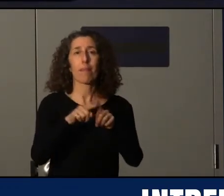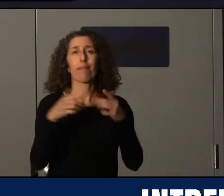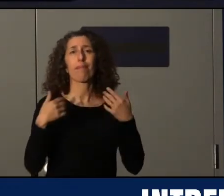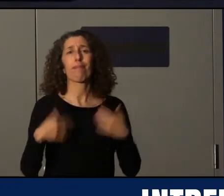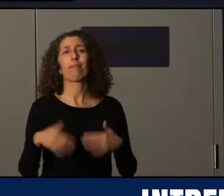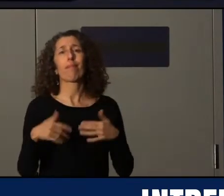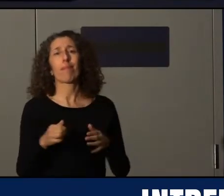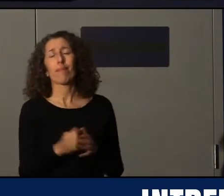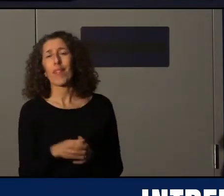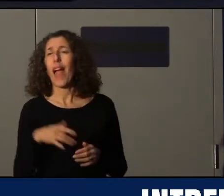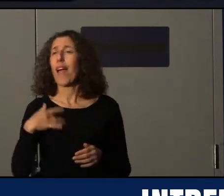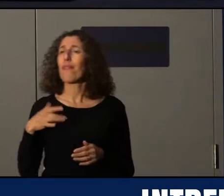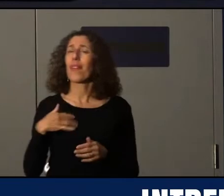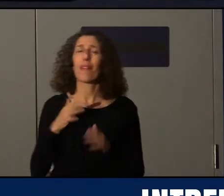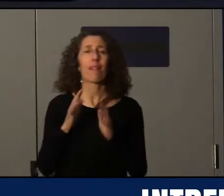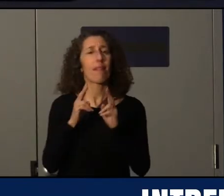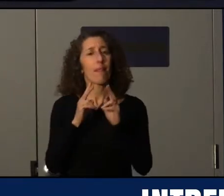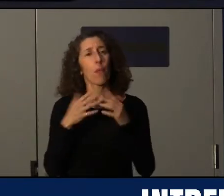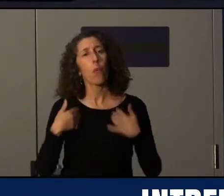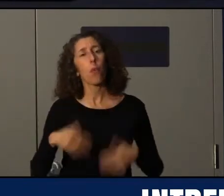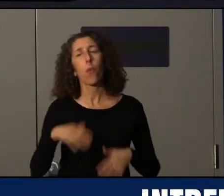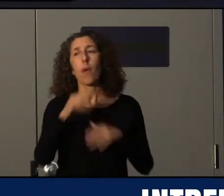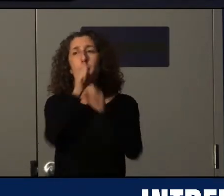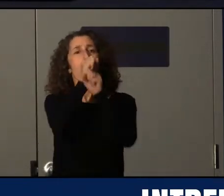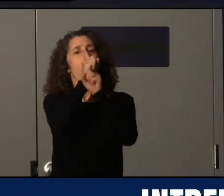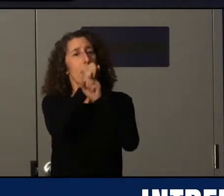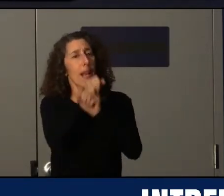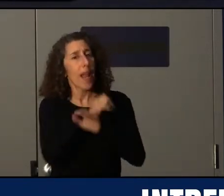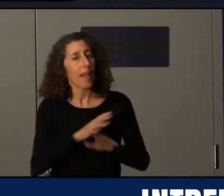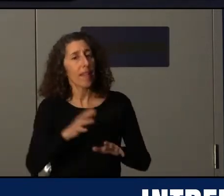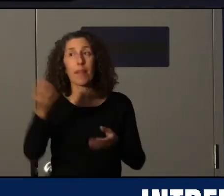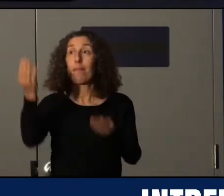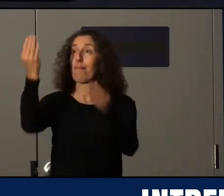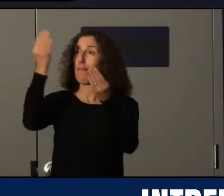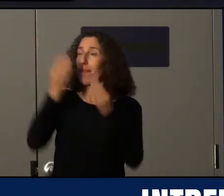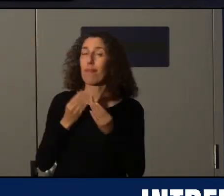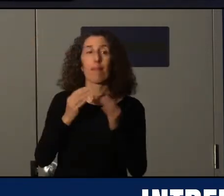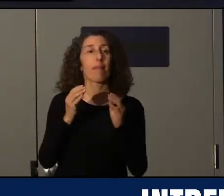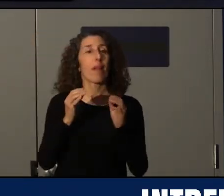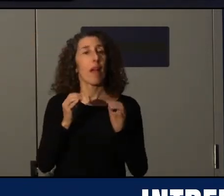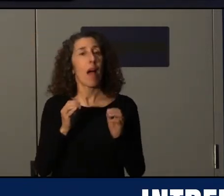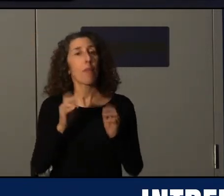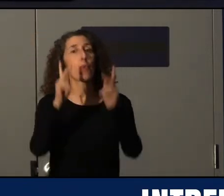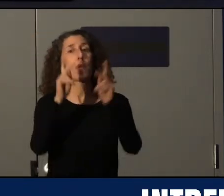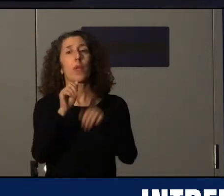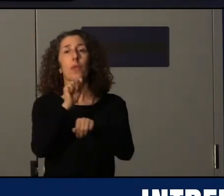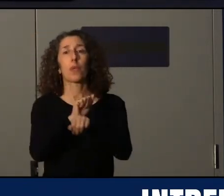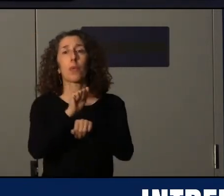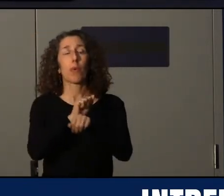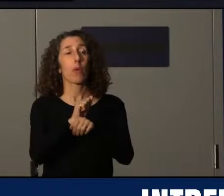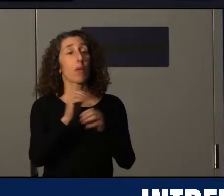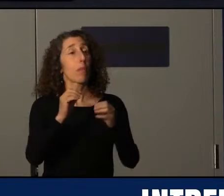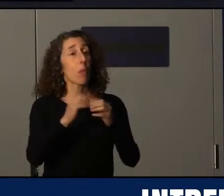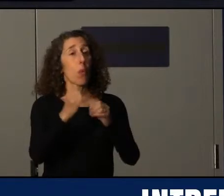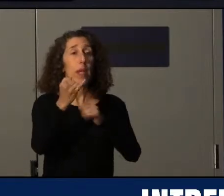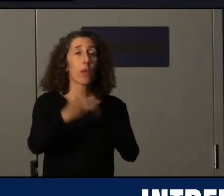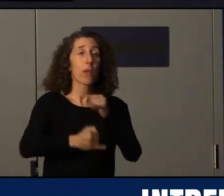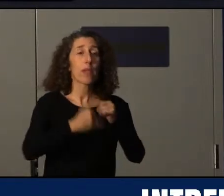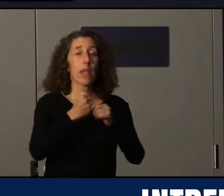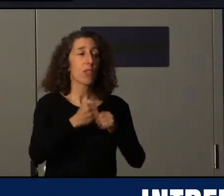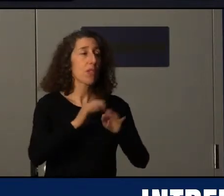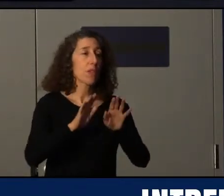really feel very fortunate to just be able to continue that work and branch it out more and more to more kids around the world. And it's like Sian said, these